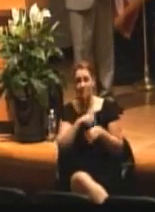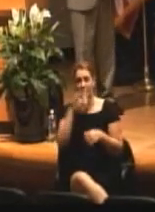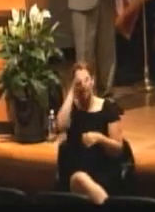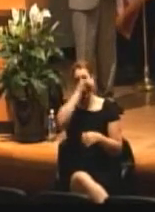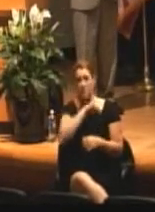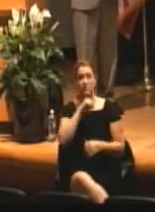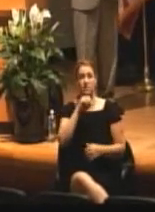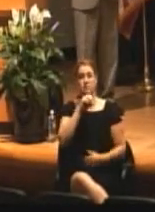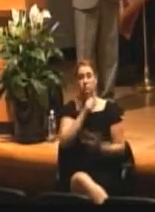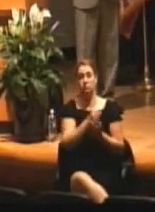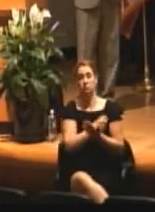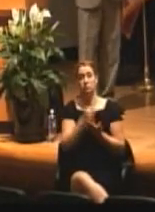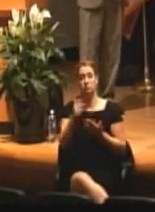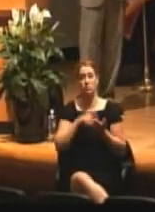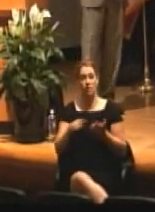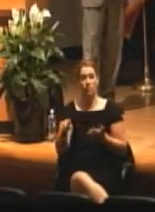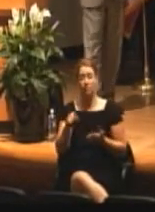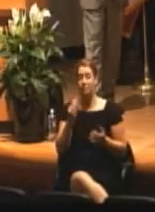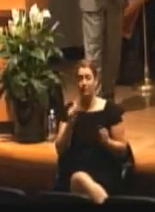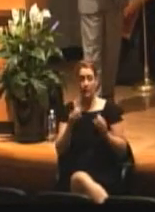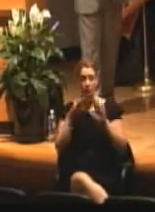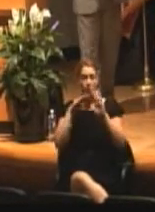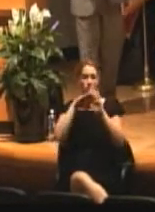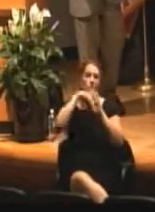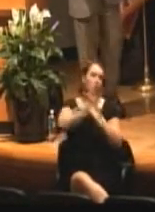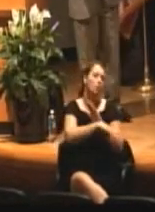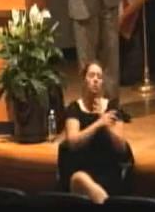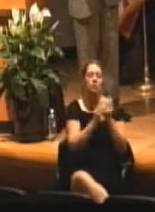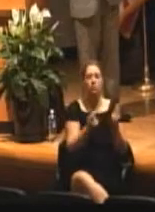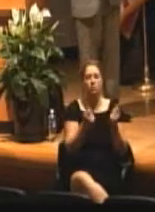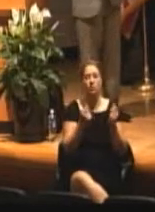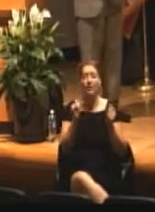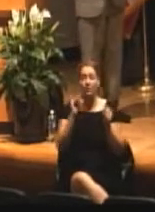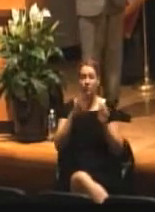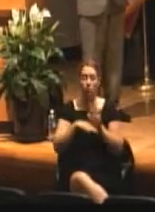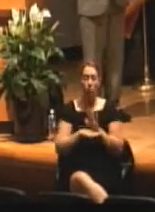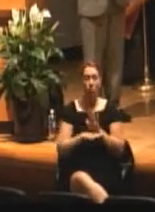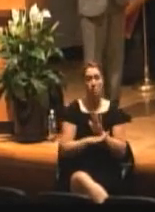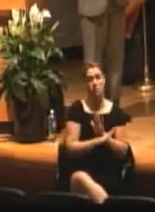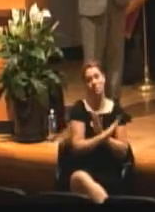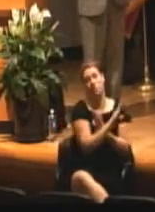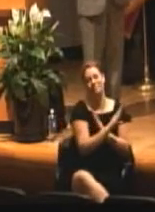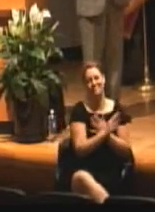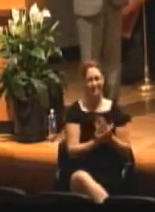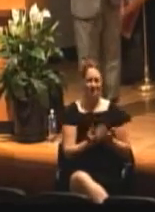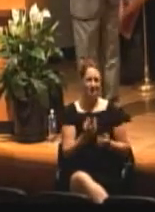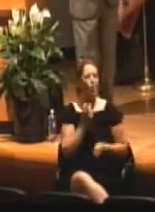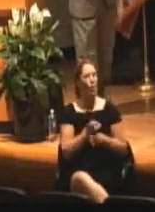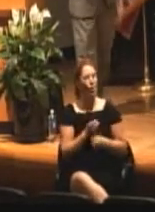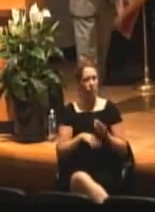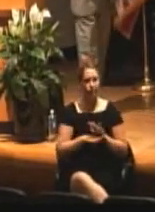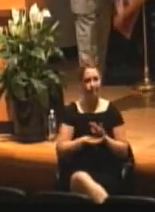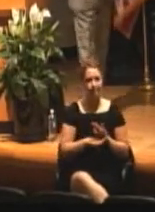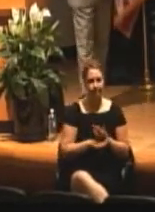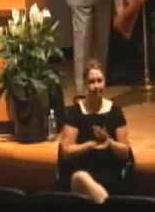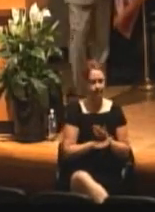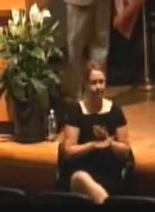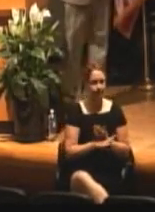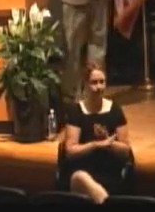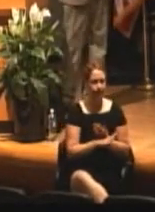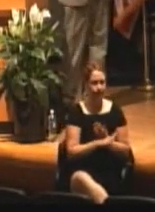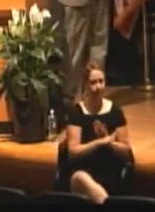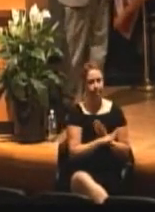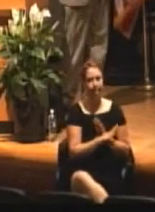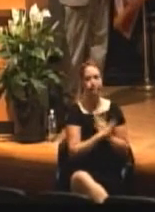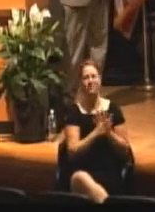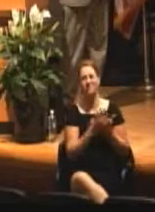can move pretty quick. Conversely, getting it back up takes time, because once something is on there, it has to work its